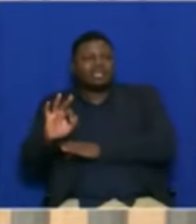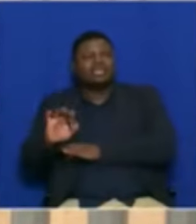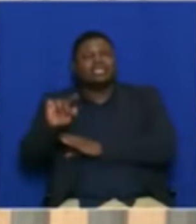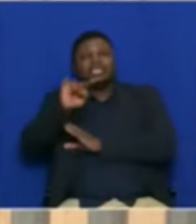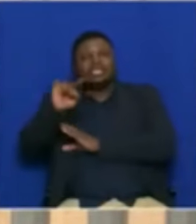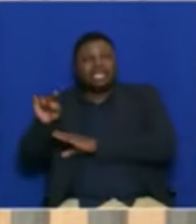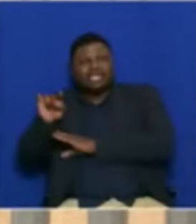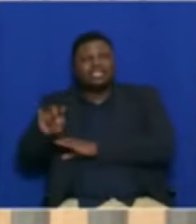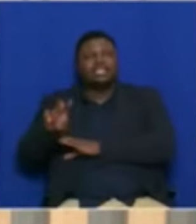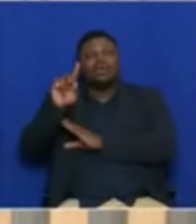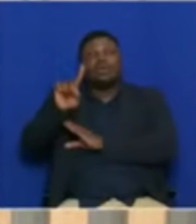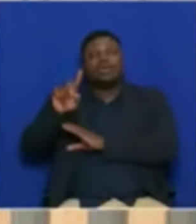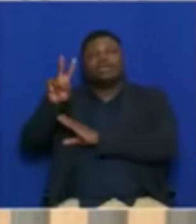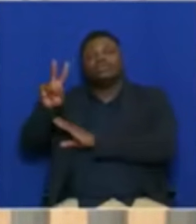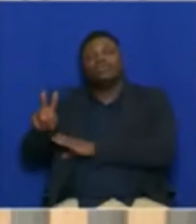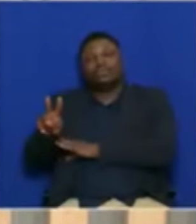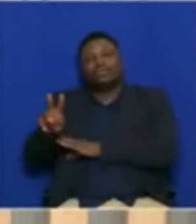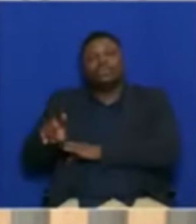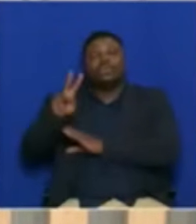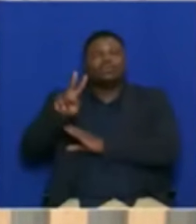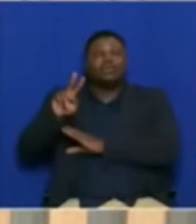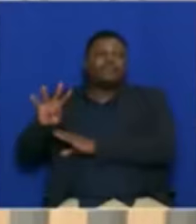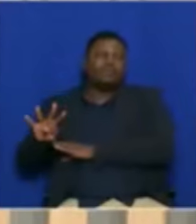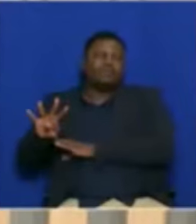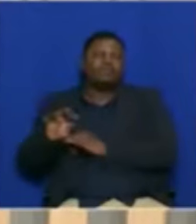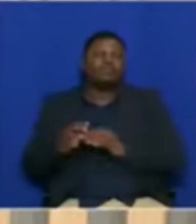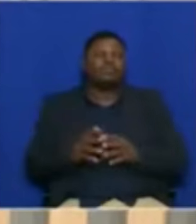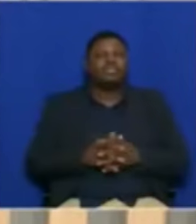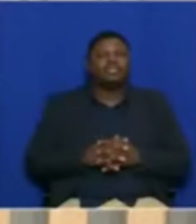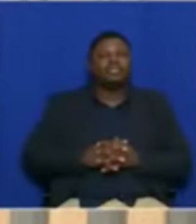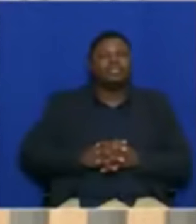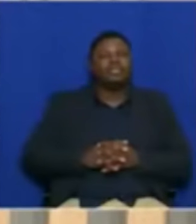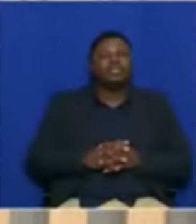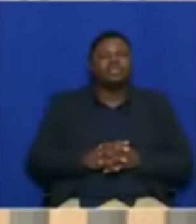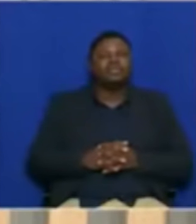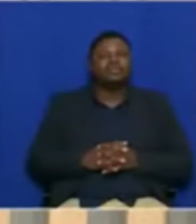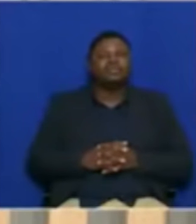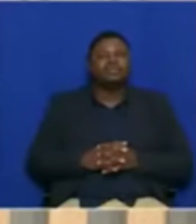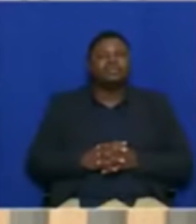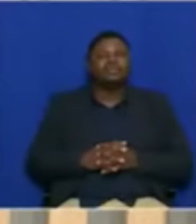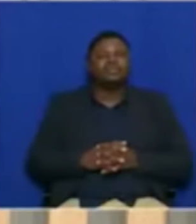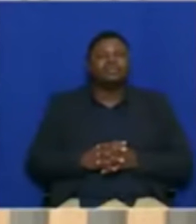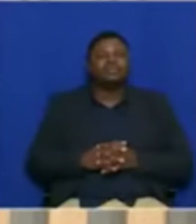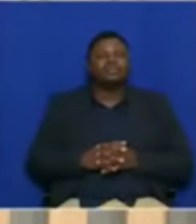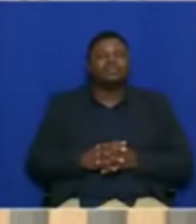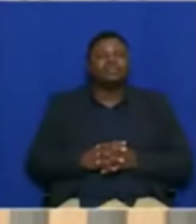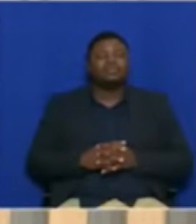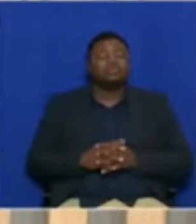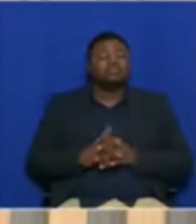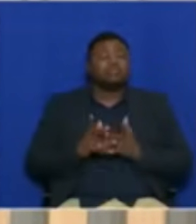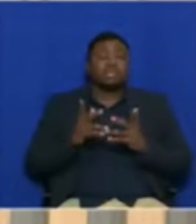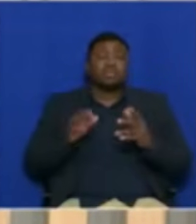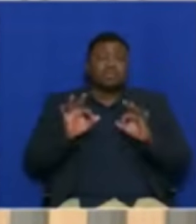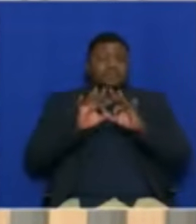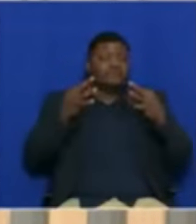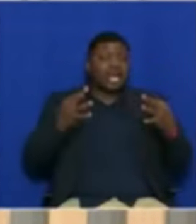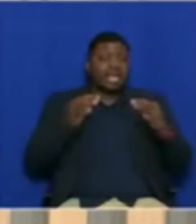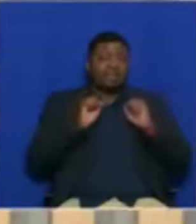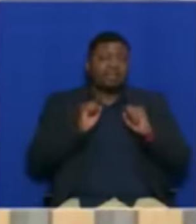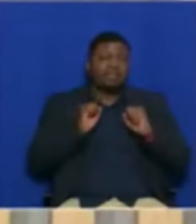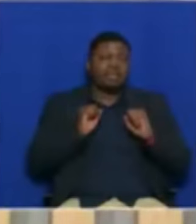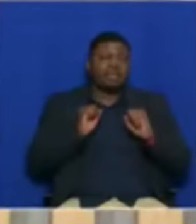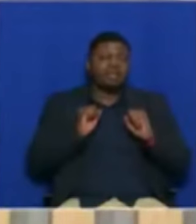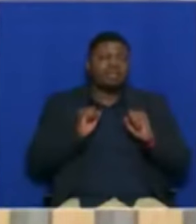0130-02-12-2024. Yes, to So Senator. it's all part of the same file. The same, yeah, it's part of the